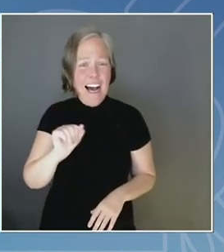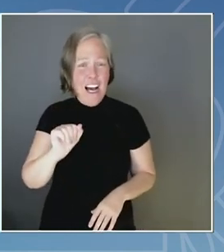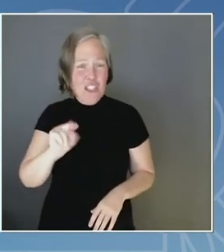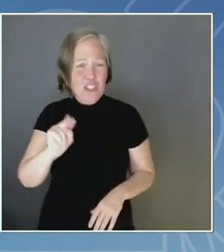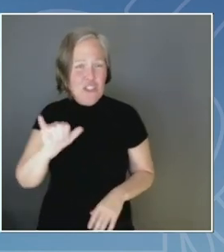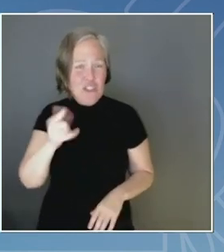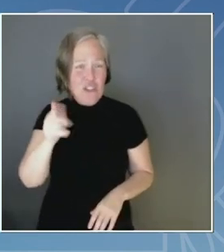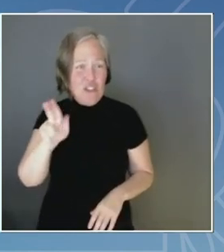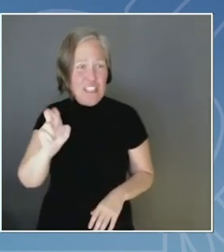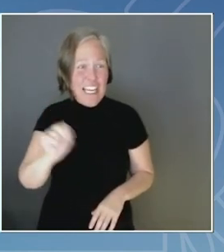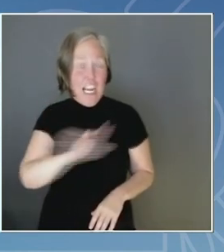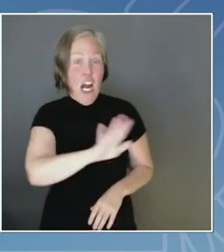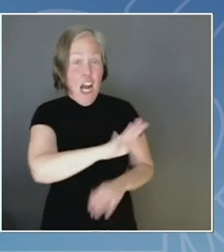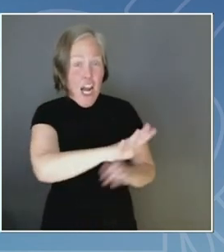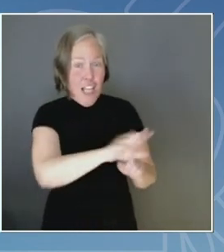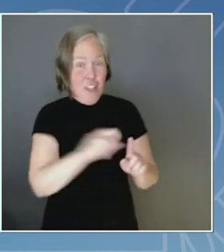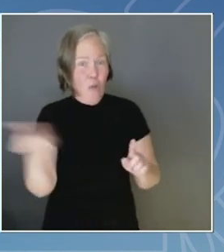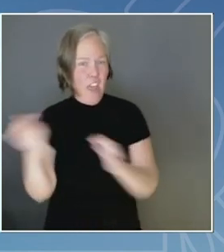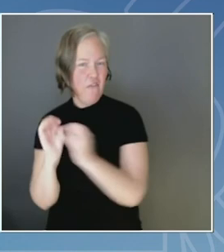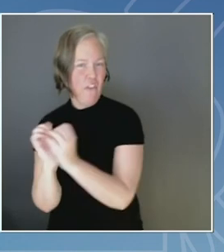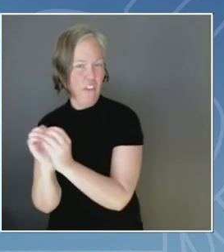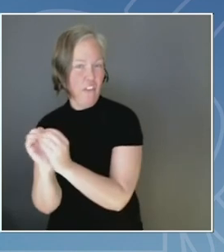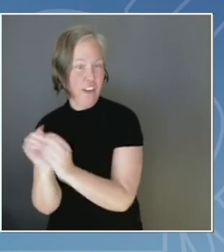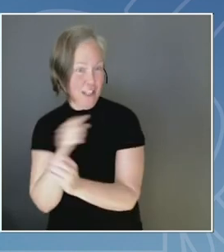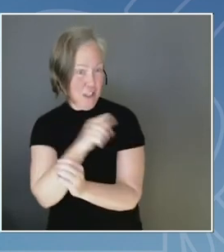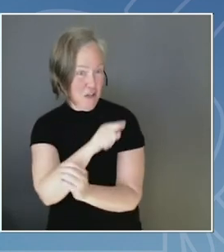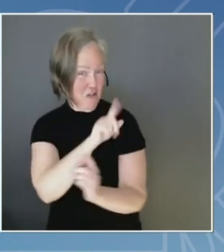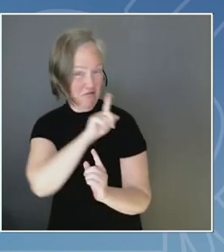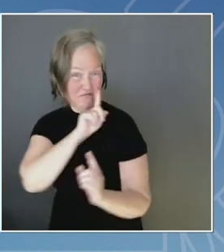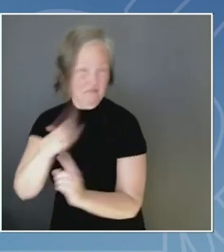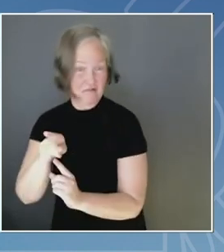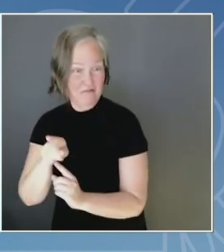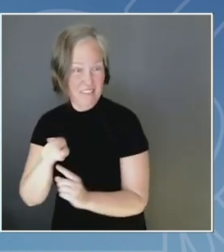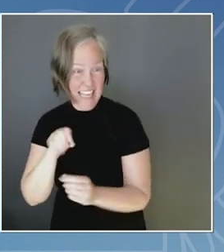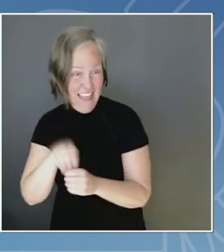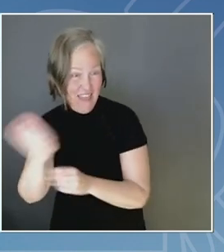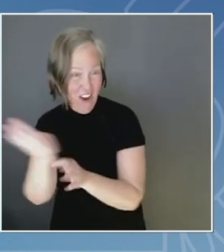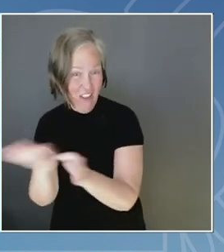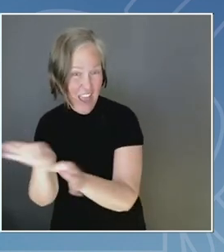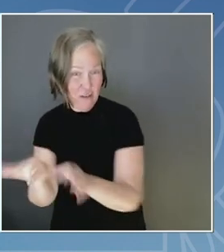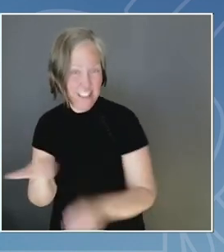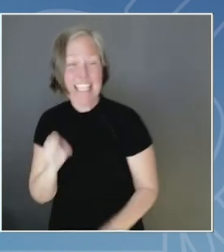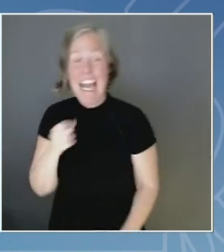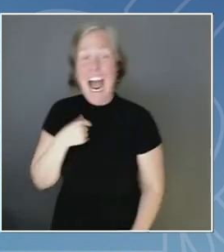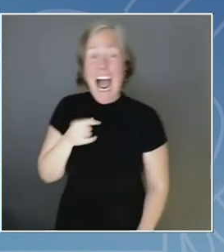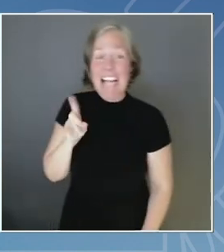did. I responded in language and I said, I was born in California.